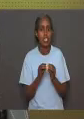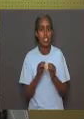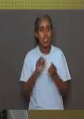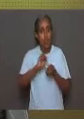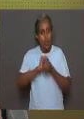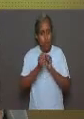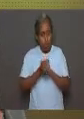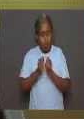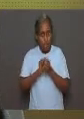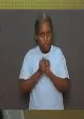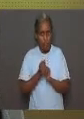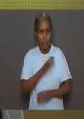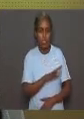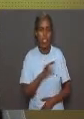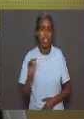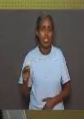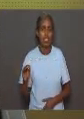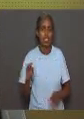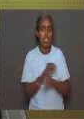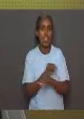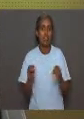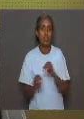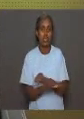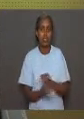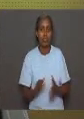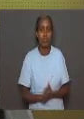commutative and associative.